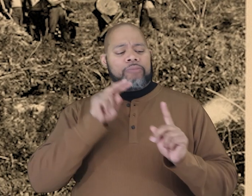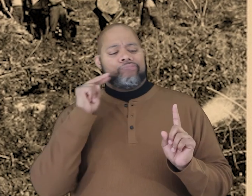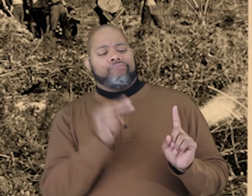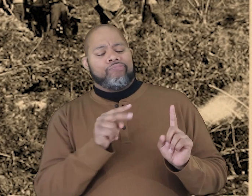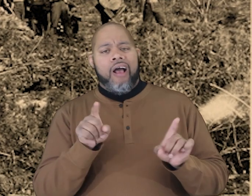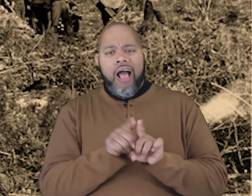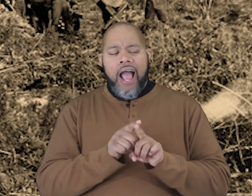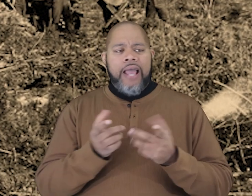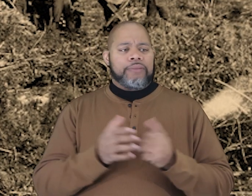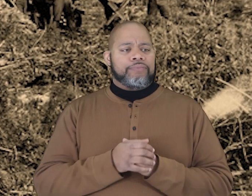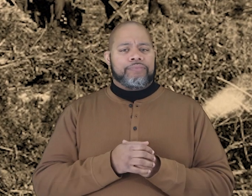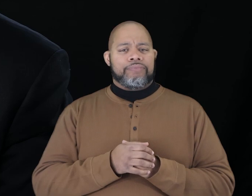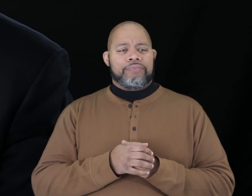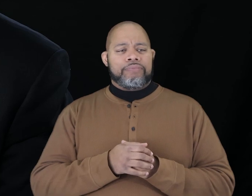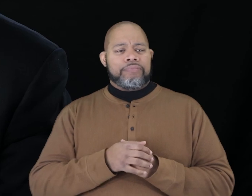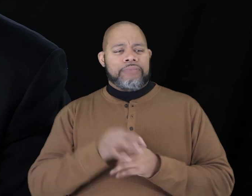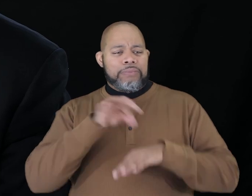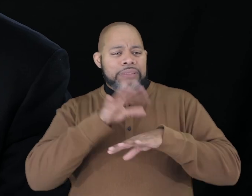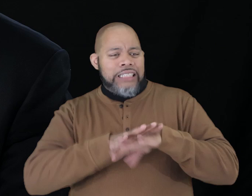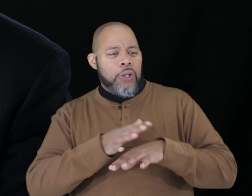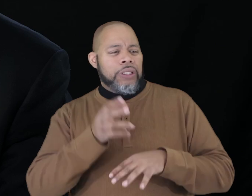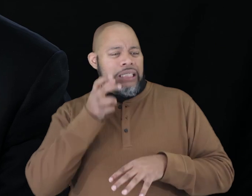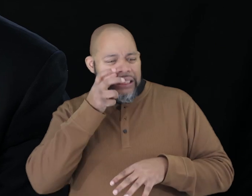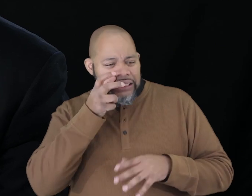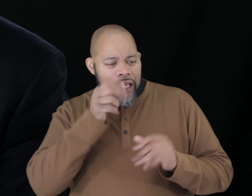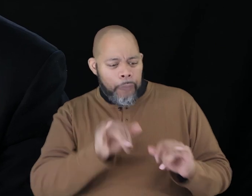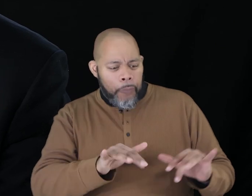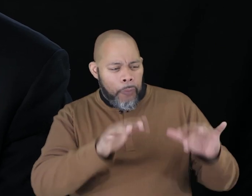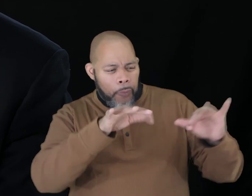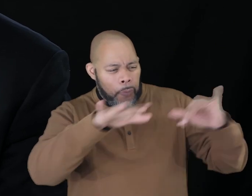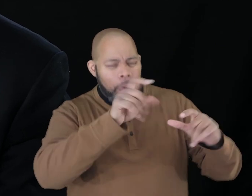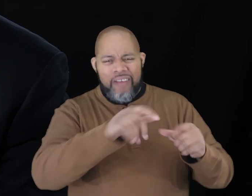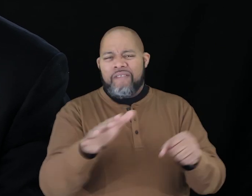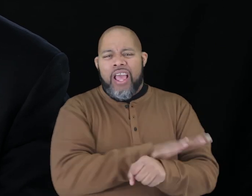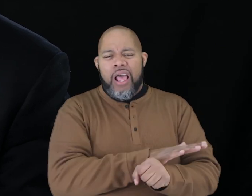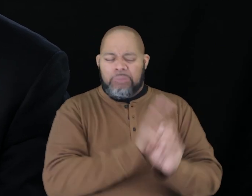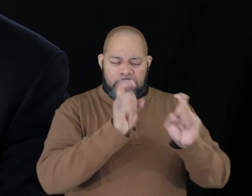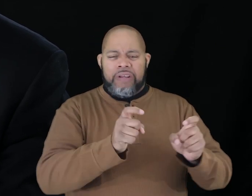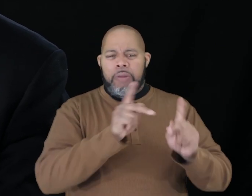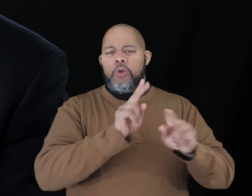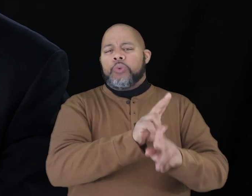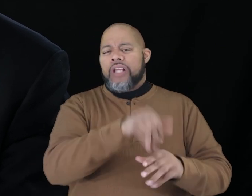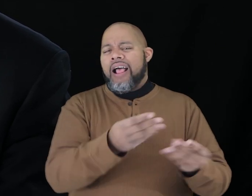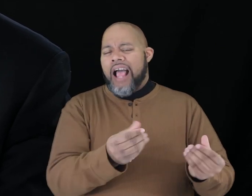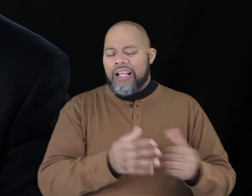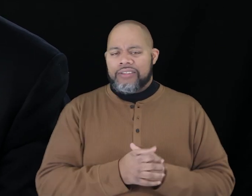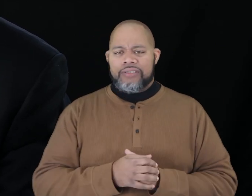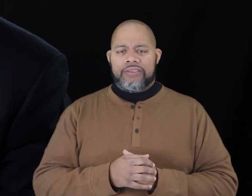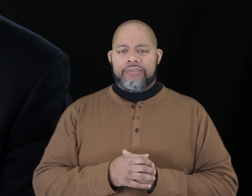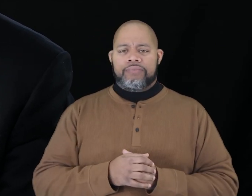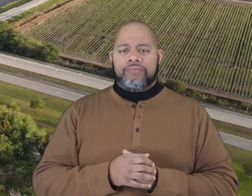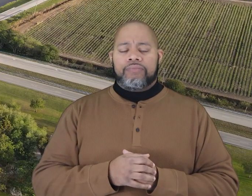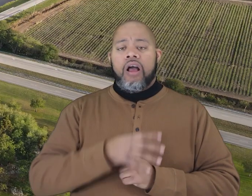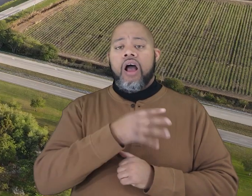Historically, wetlands were viewed as mosquito-breeding nuisances that needed to be filled and put to higher productive